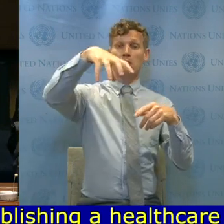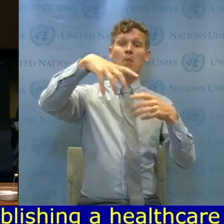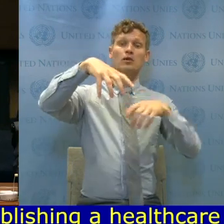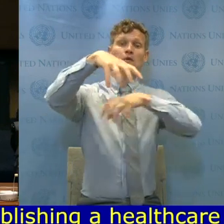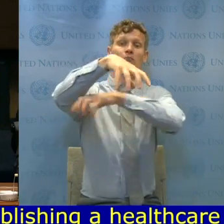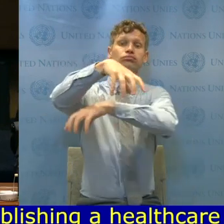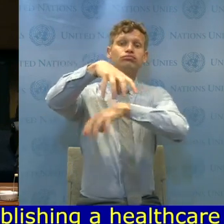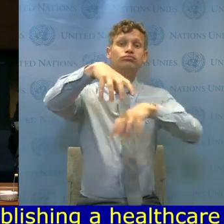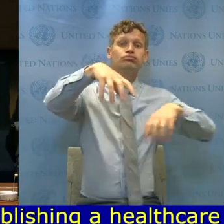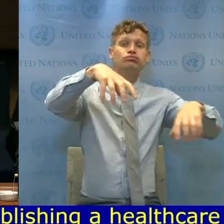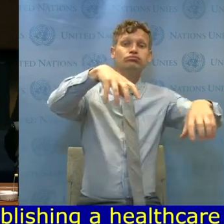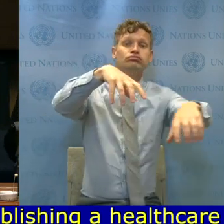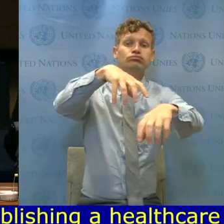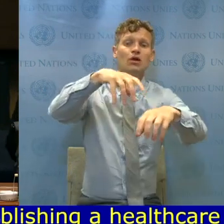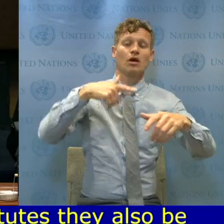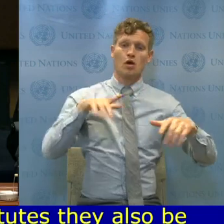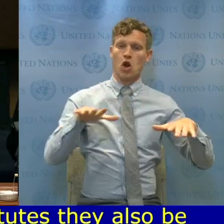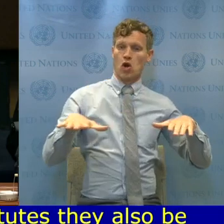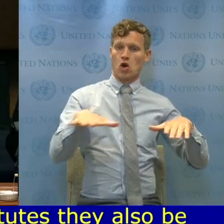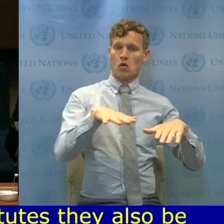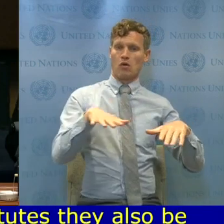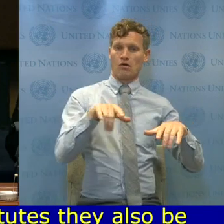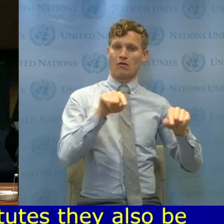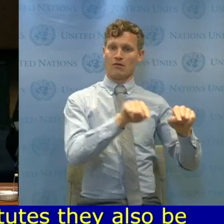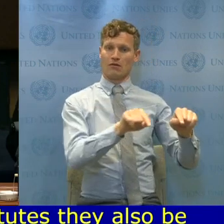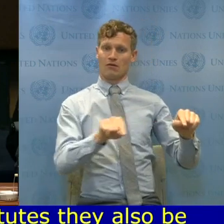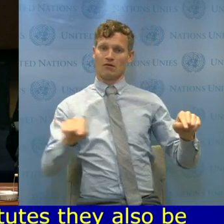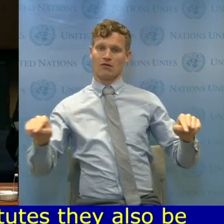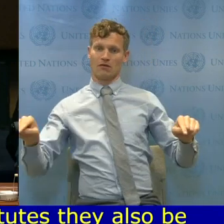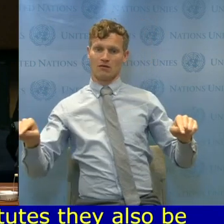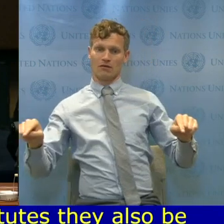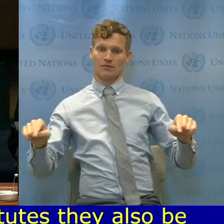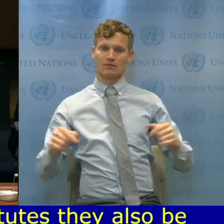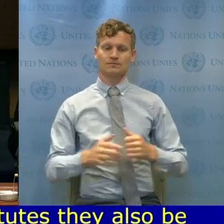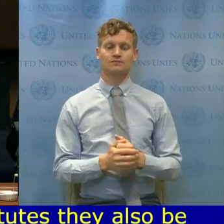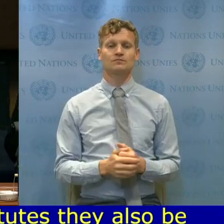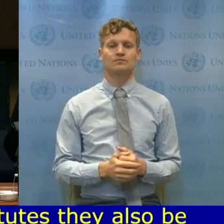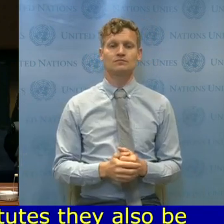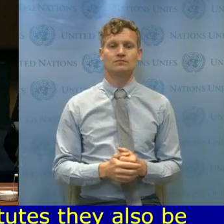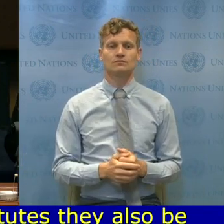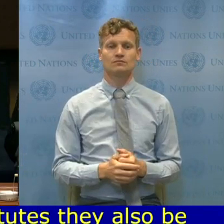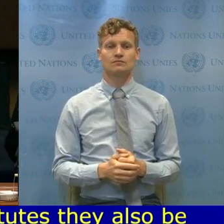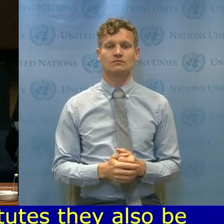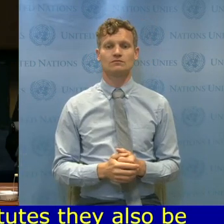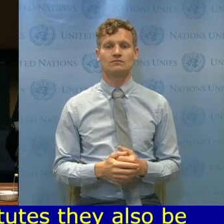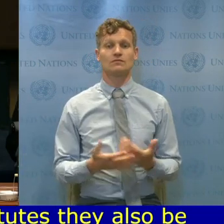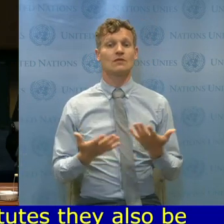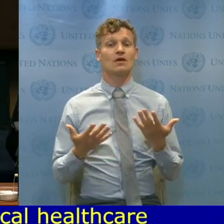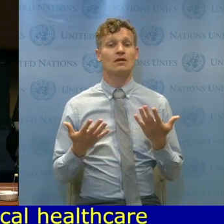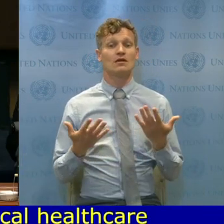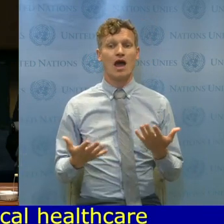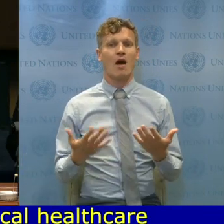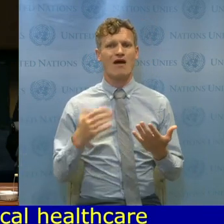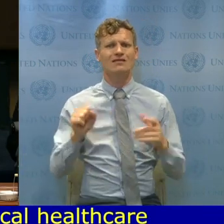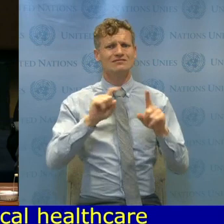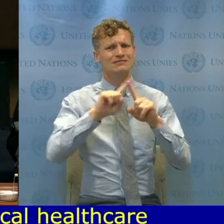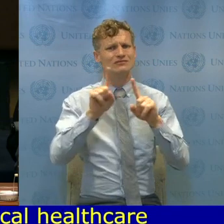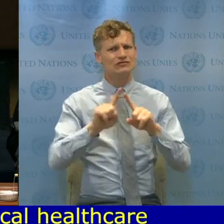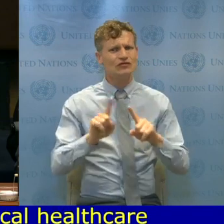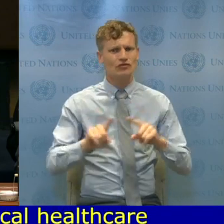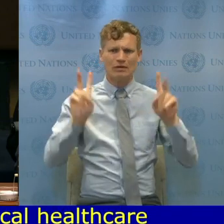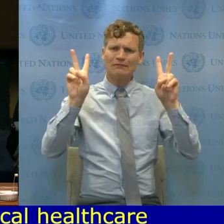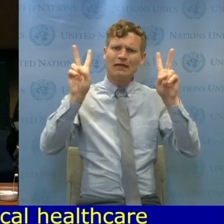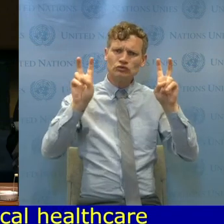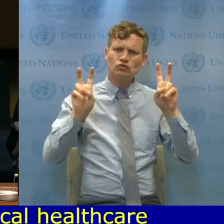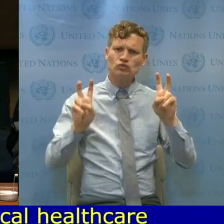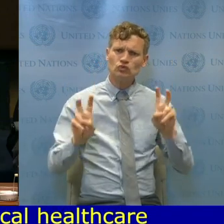even with numerous issues still needing to be ironed out at this early juncture of the Act implementation, there